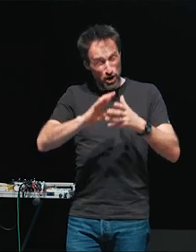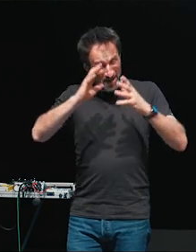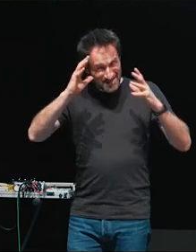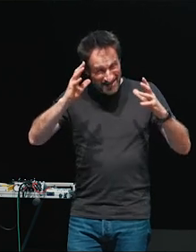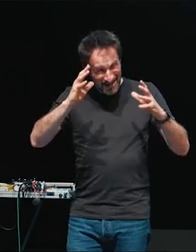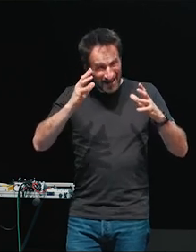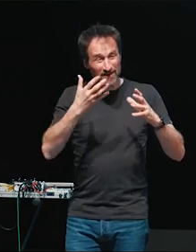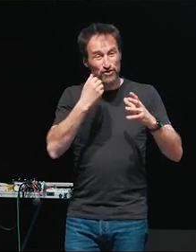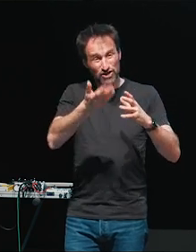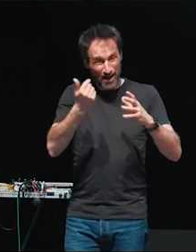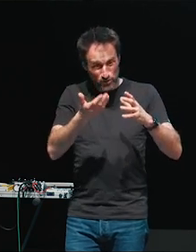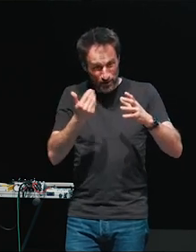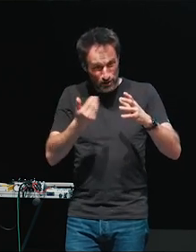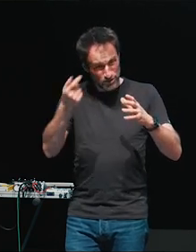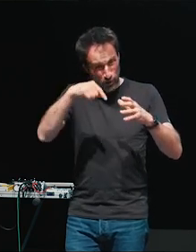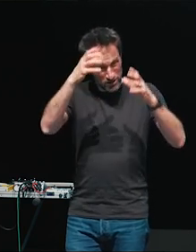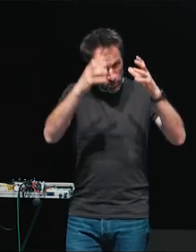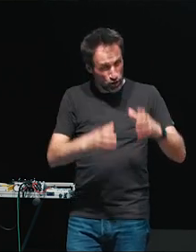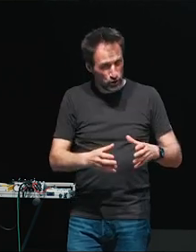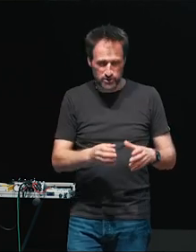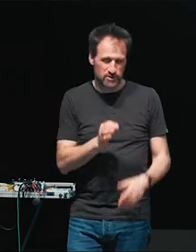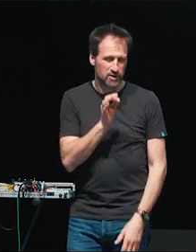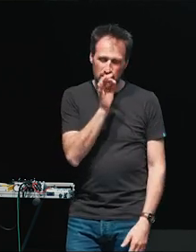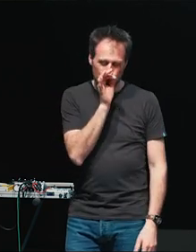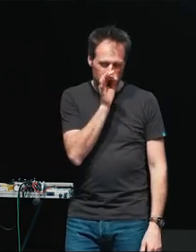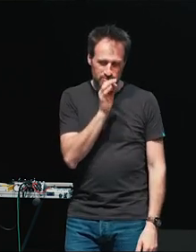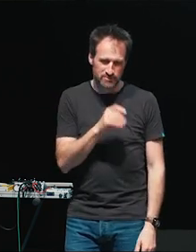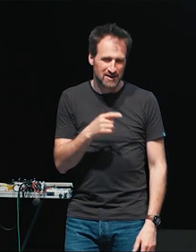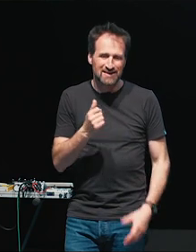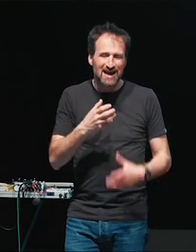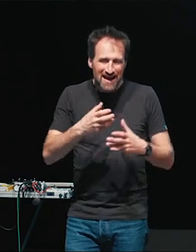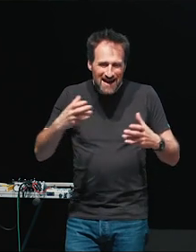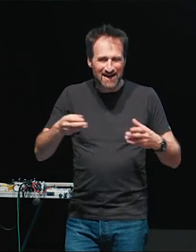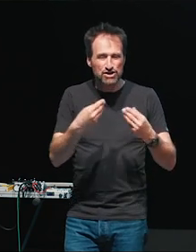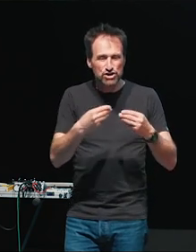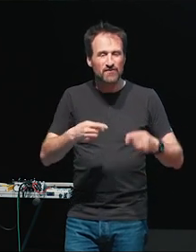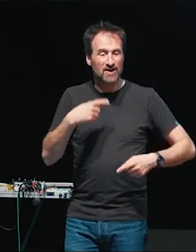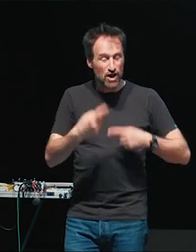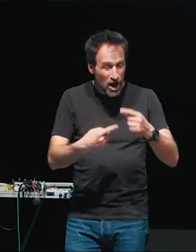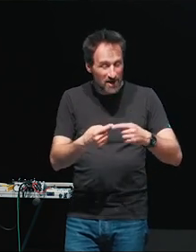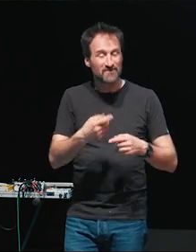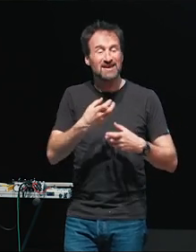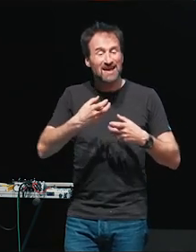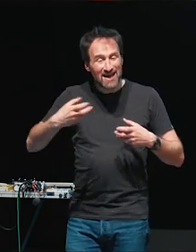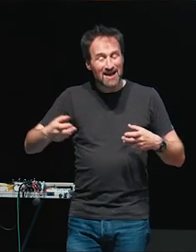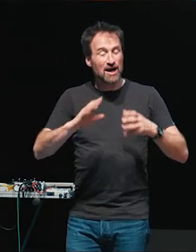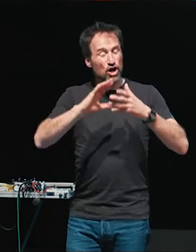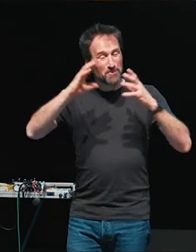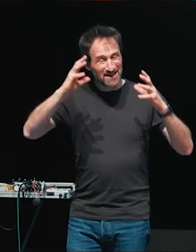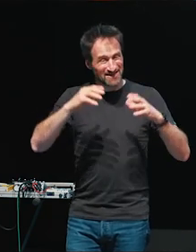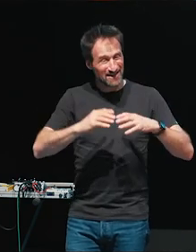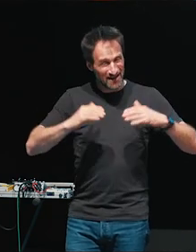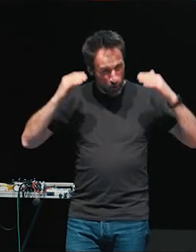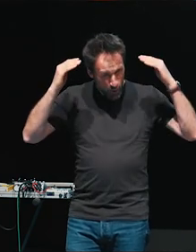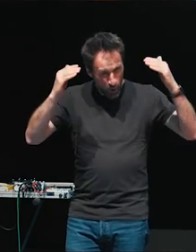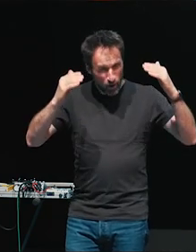and the rule of thumb is, the more years your software has been in production, the more your complexity is higher, and the more